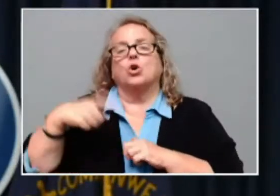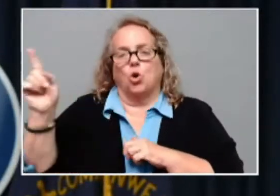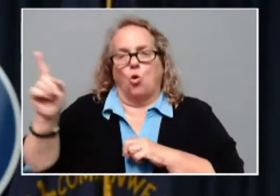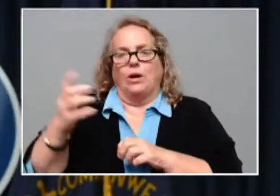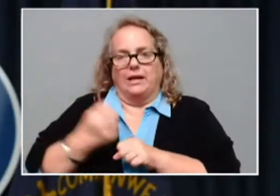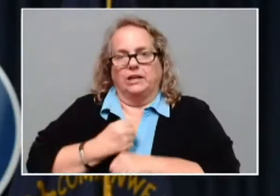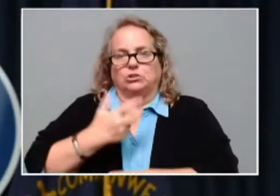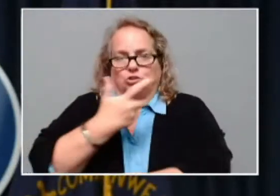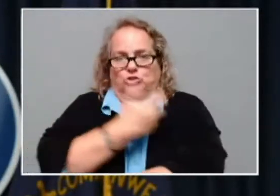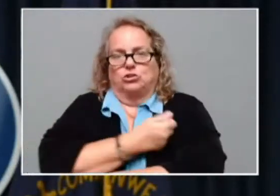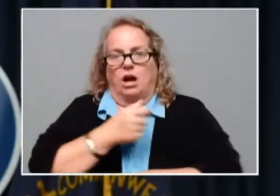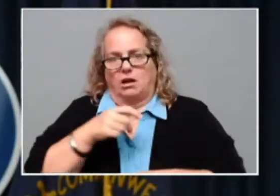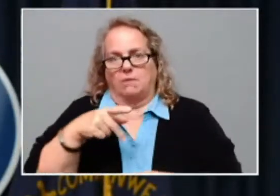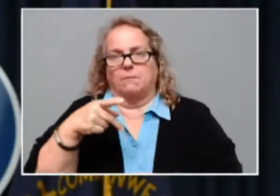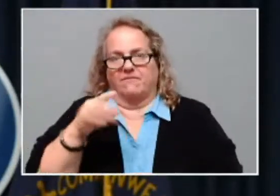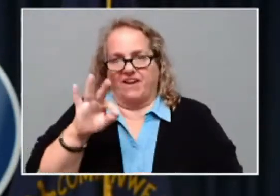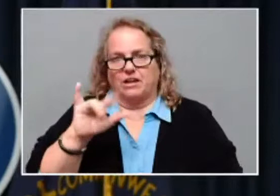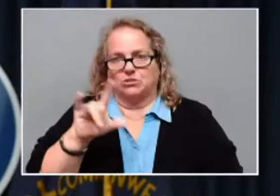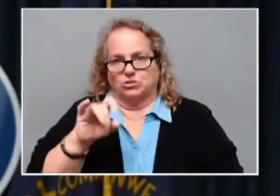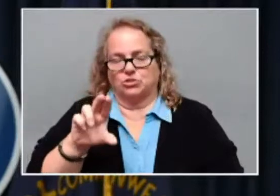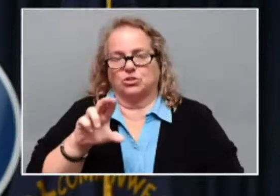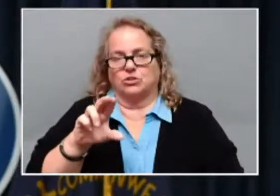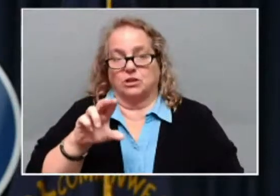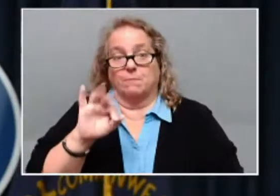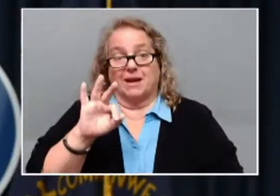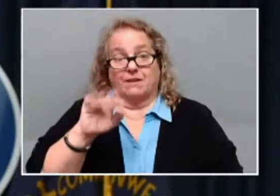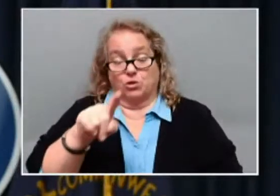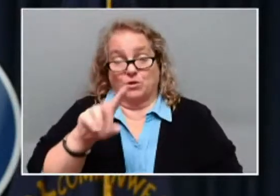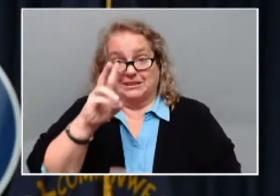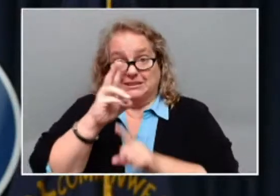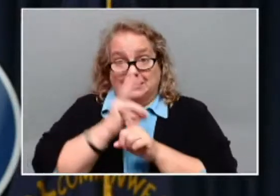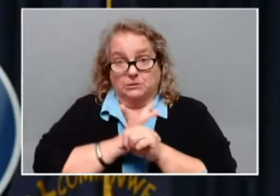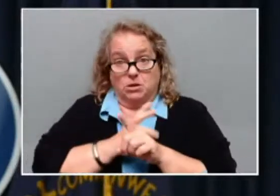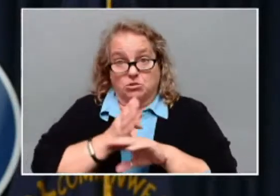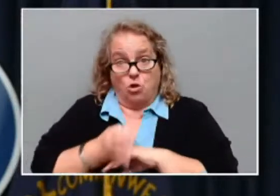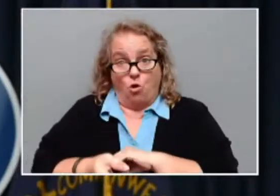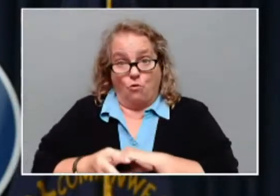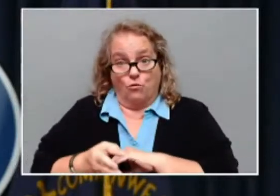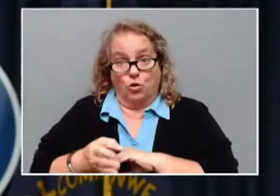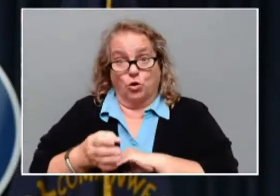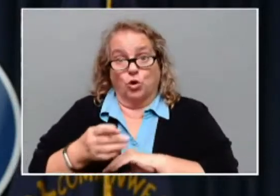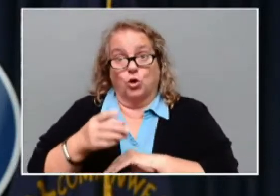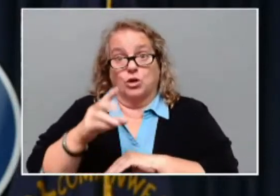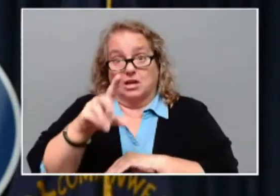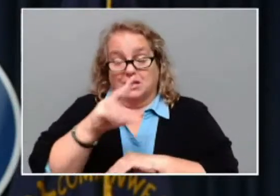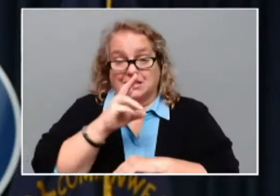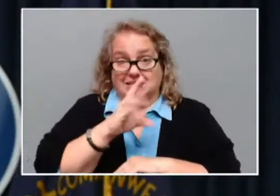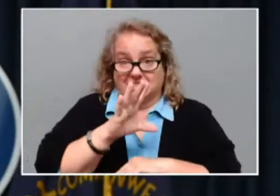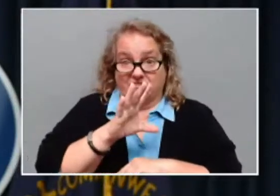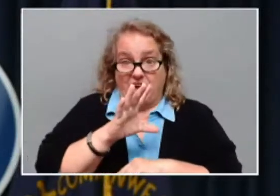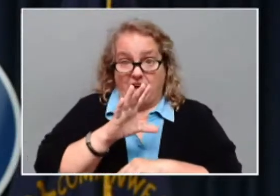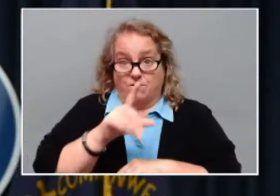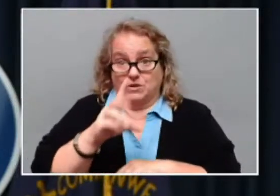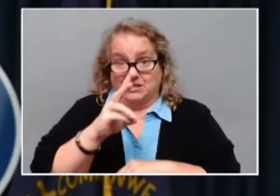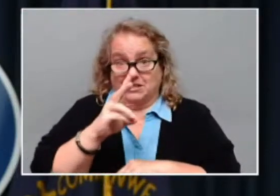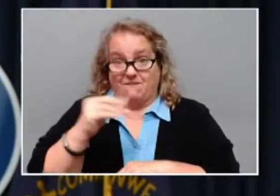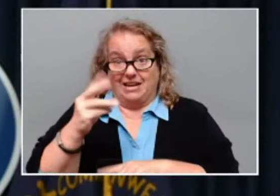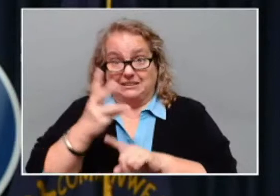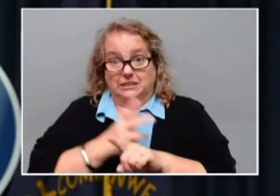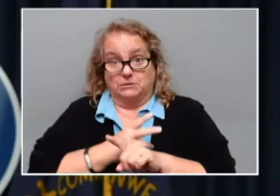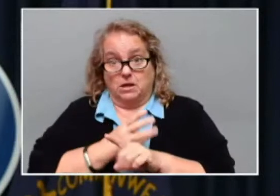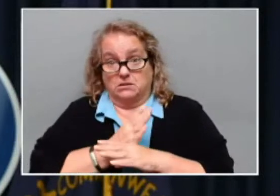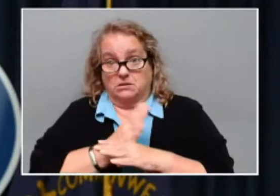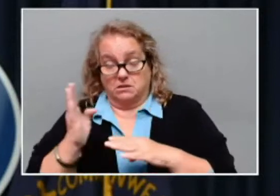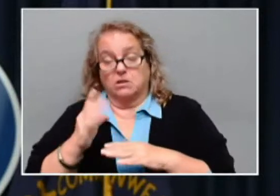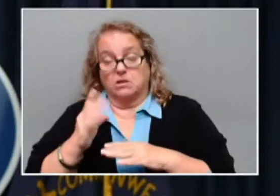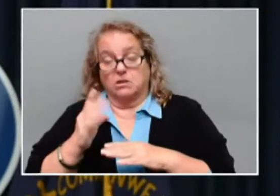months after your second shot and you're over 65, go get your third shot of Pfizer. If you have those health